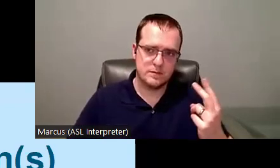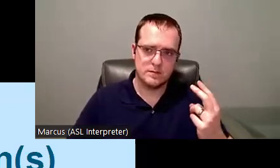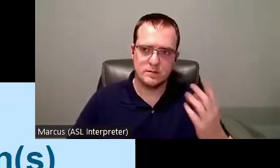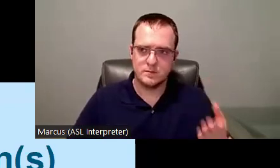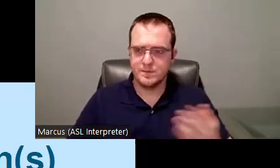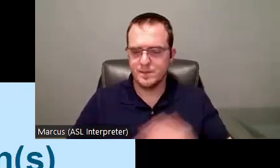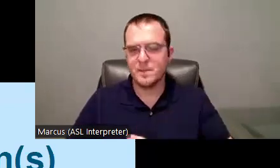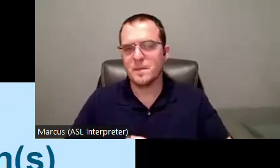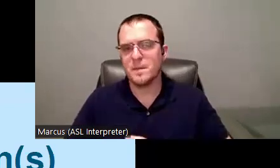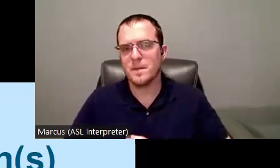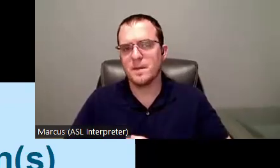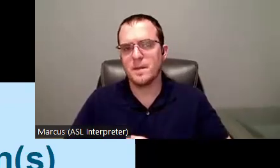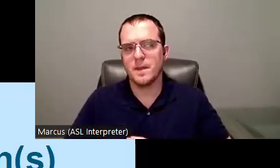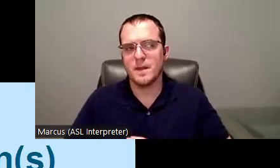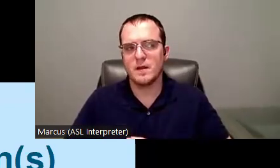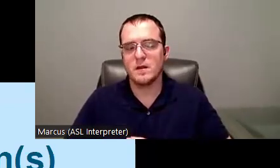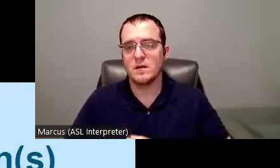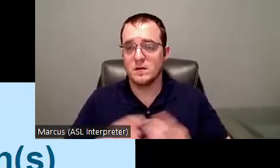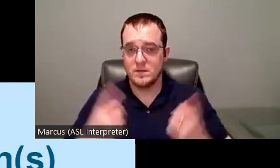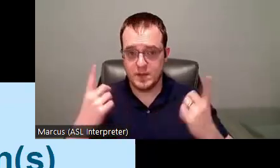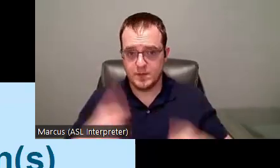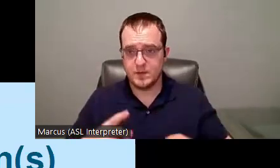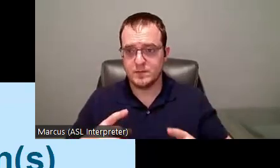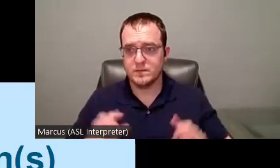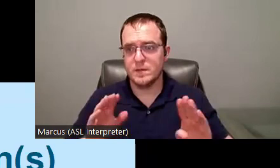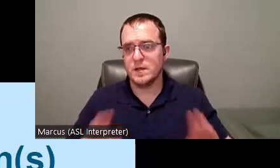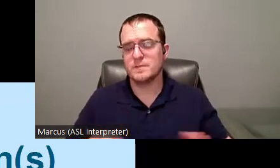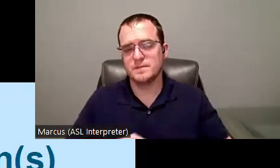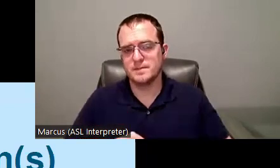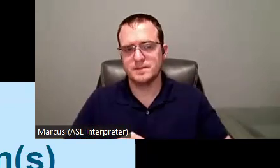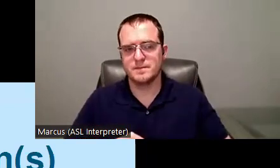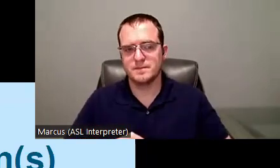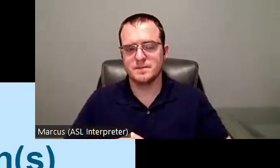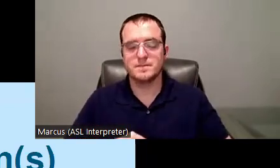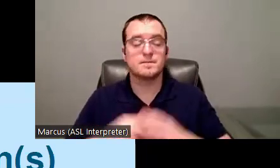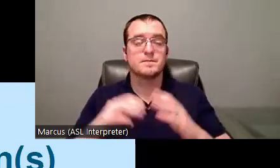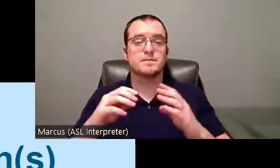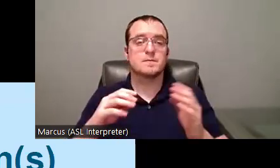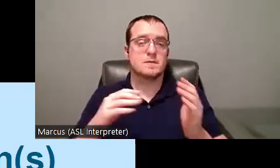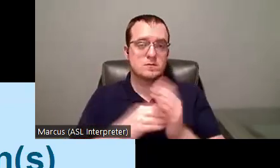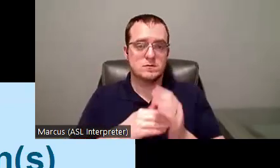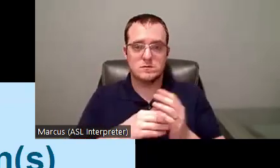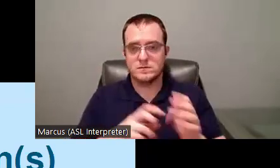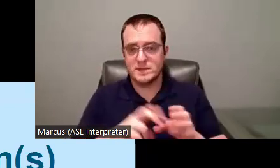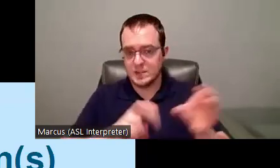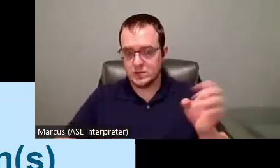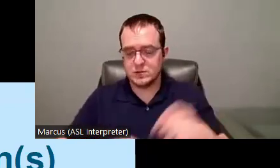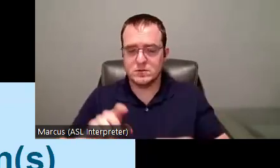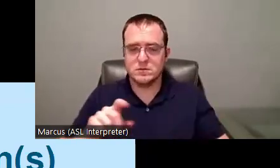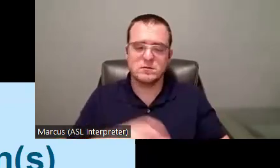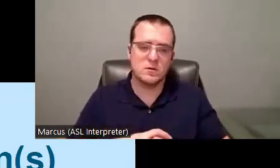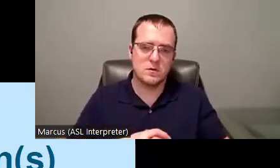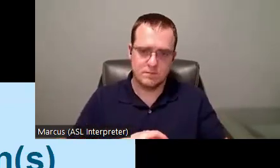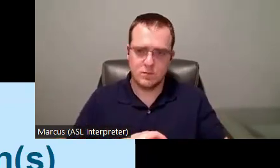Second. Okay. All those in favor? Aye. Aye. Any opposed or abstentions?